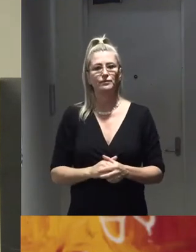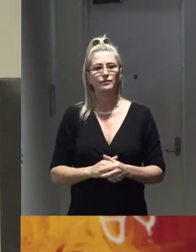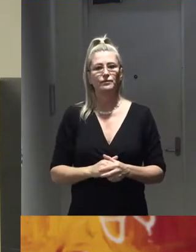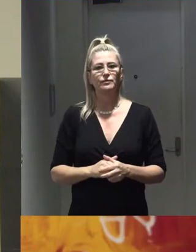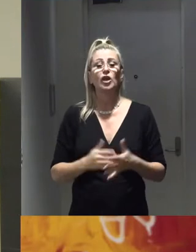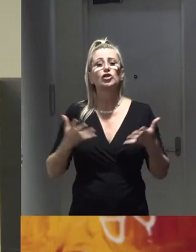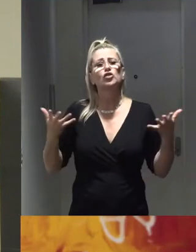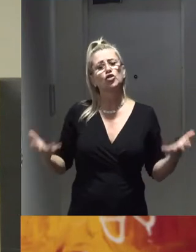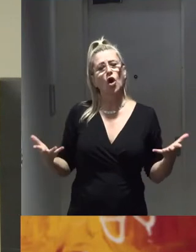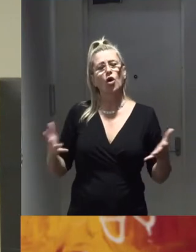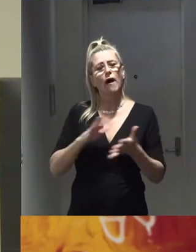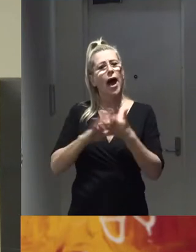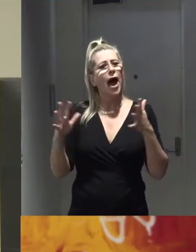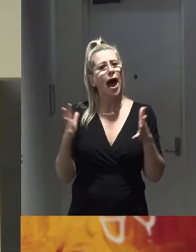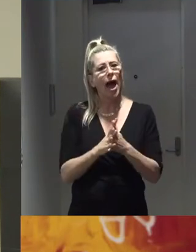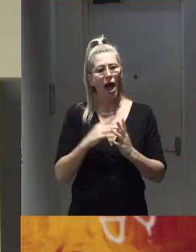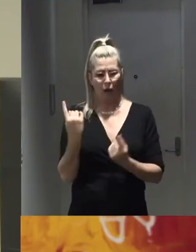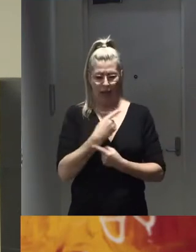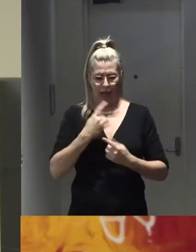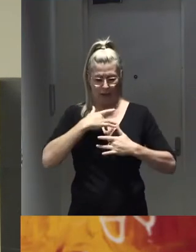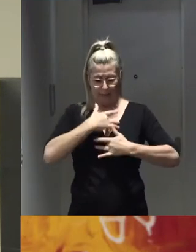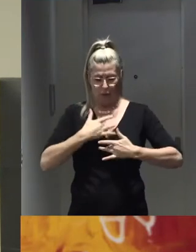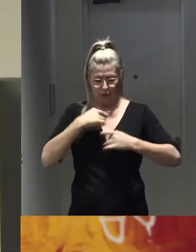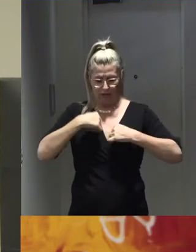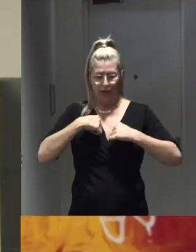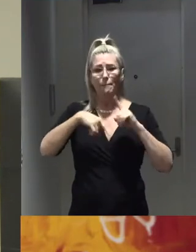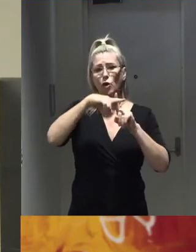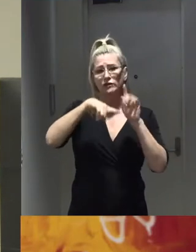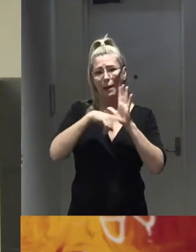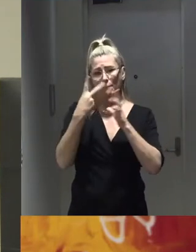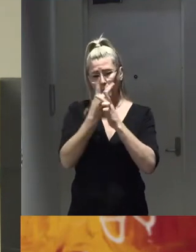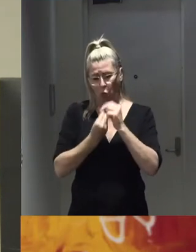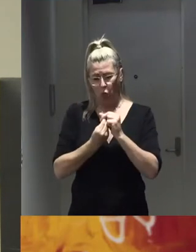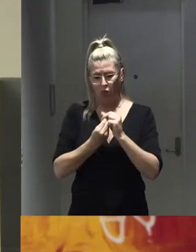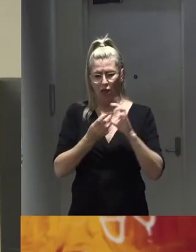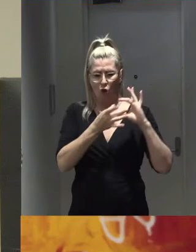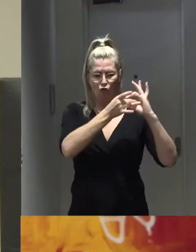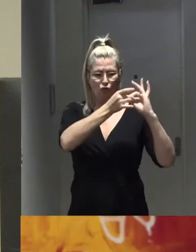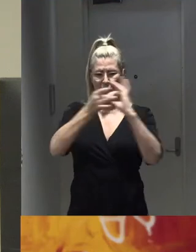So how do our emotions, both positive and negative, fit within motivation?